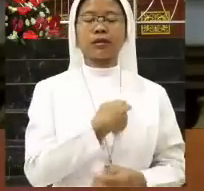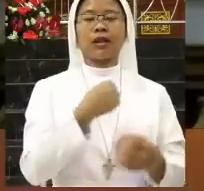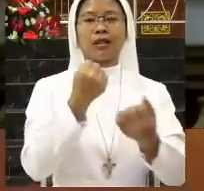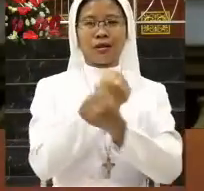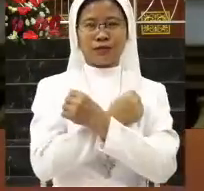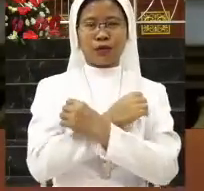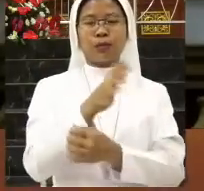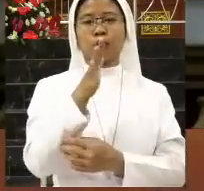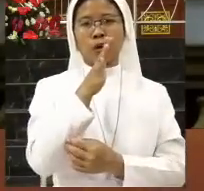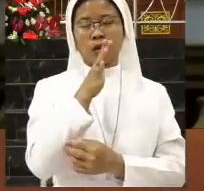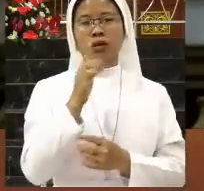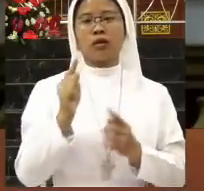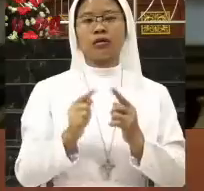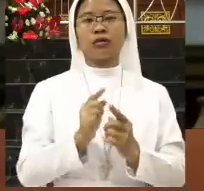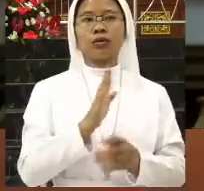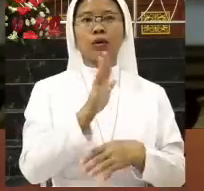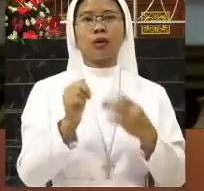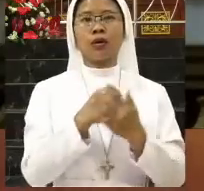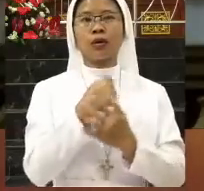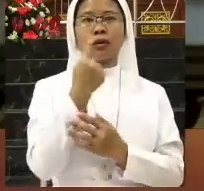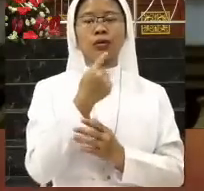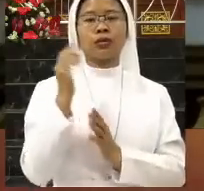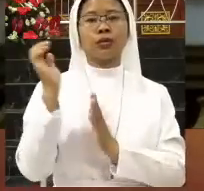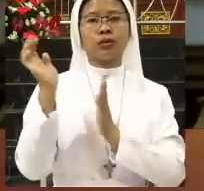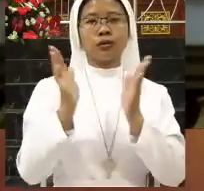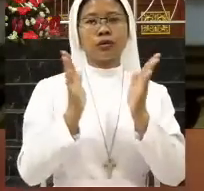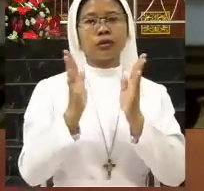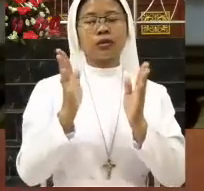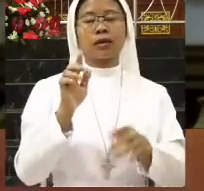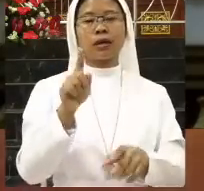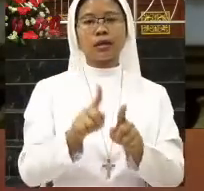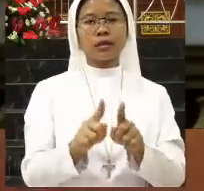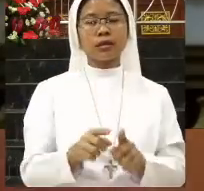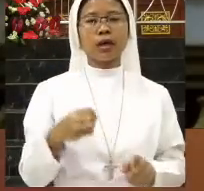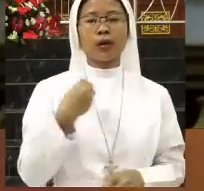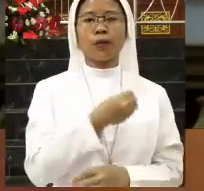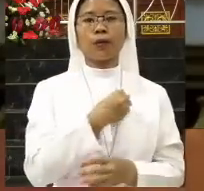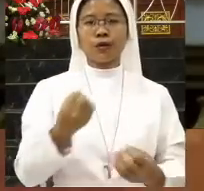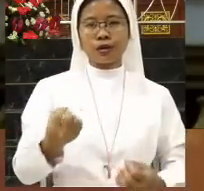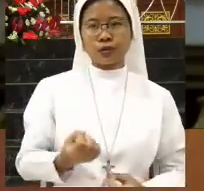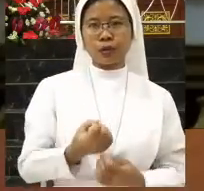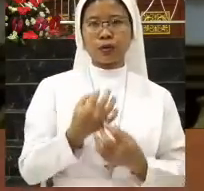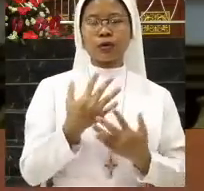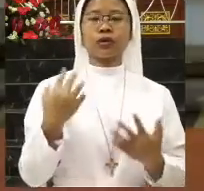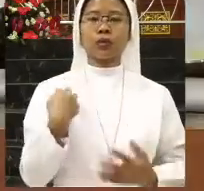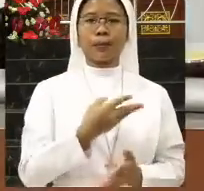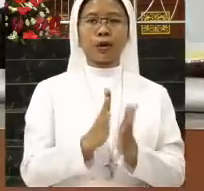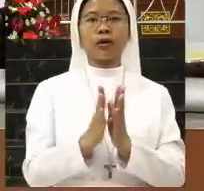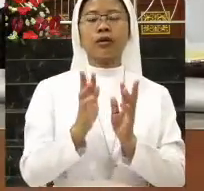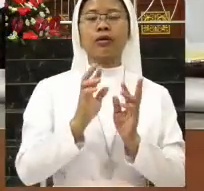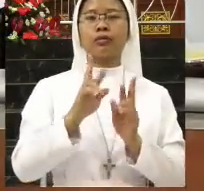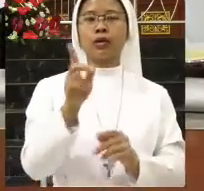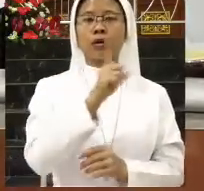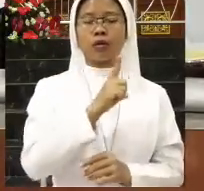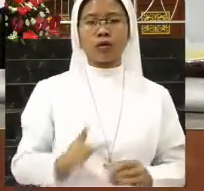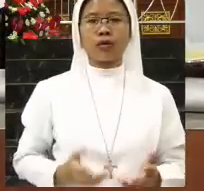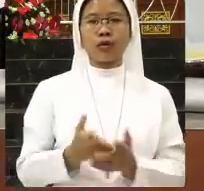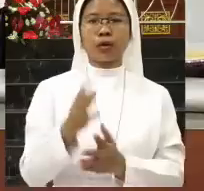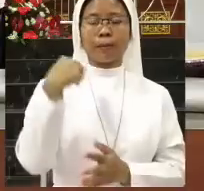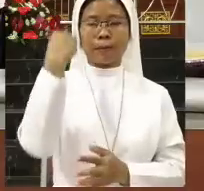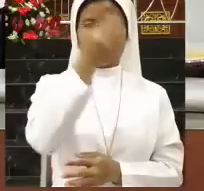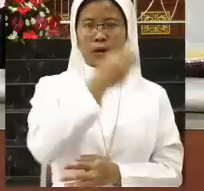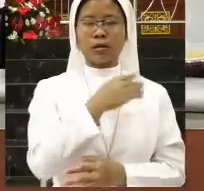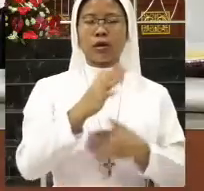mother, to also serve as our inspiration. We pray. Lord, through Ina,